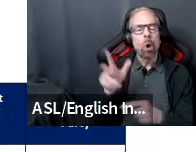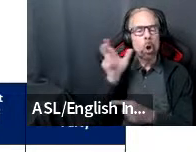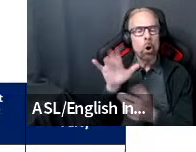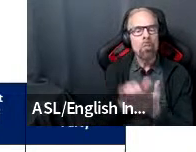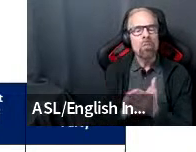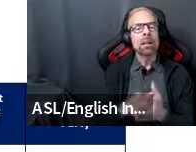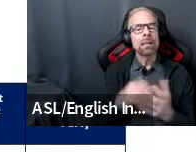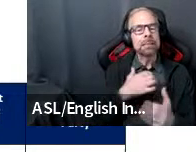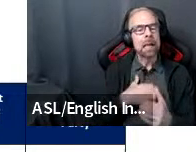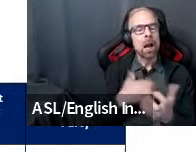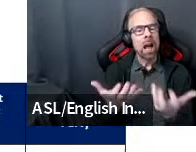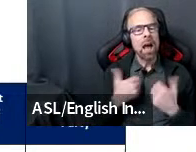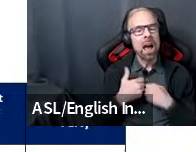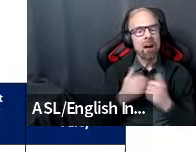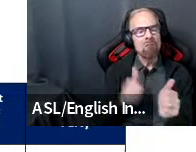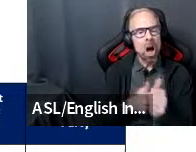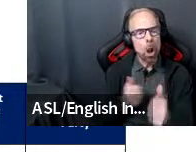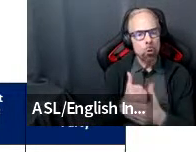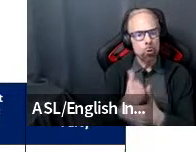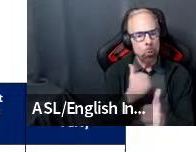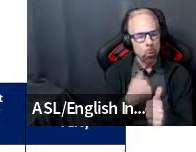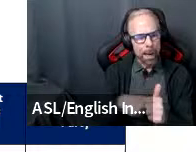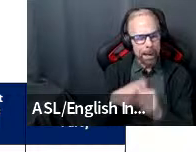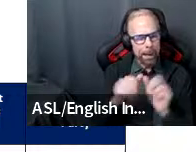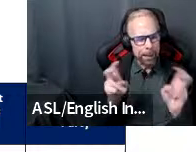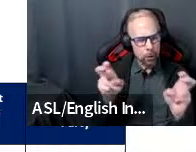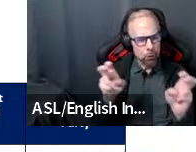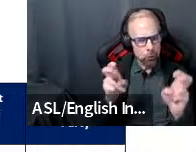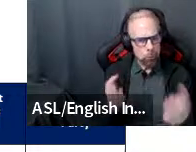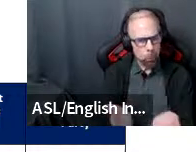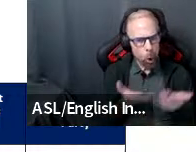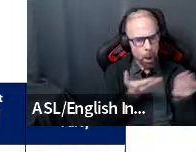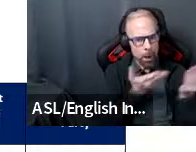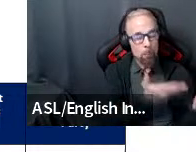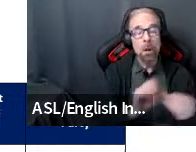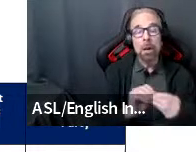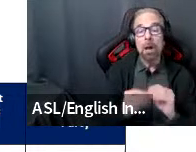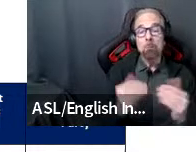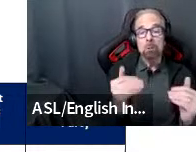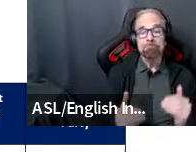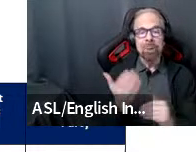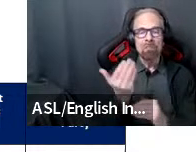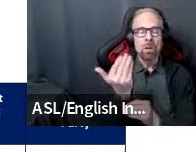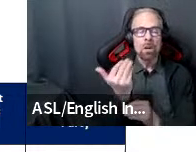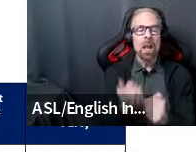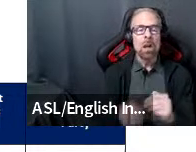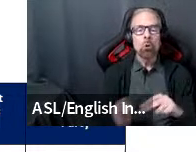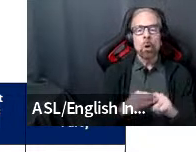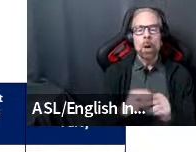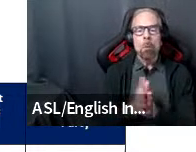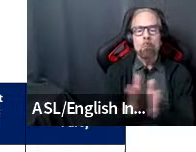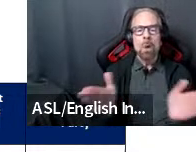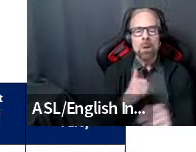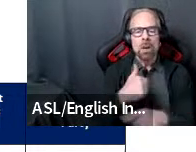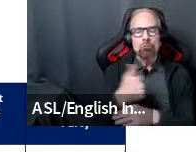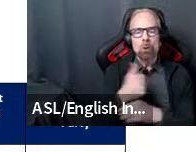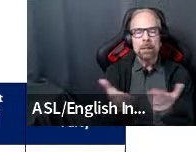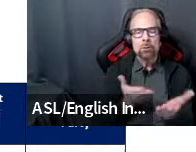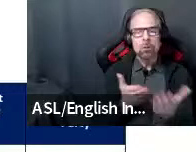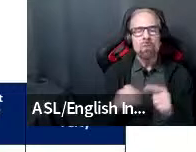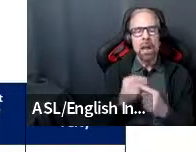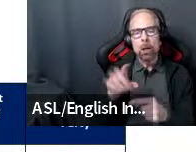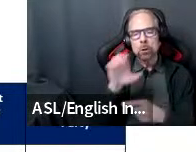through on any issues that are raised. Number 15, Increase public transit services and